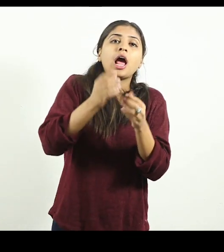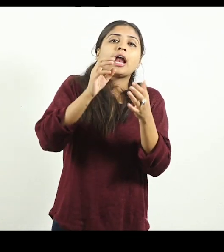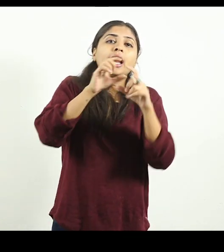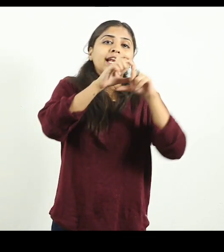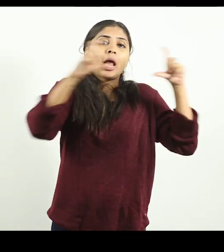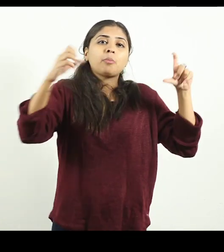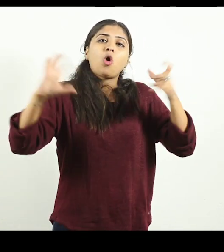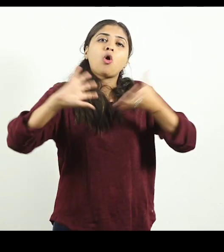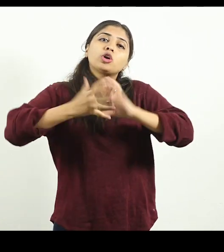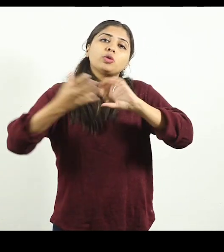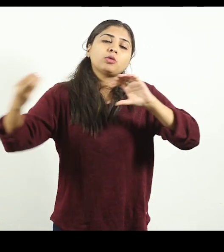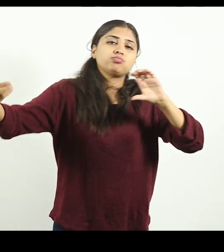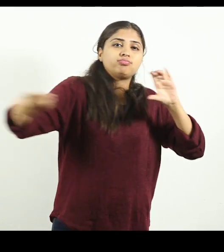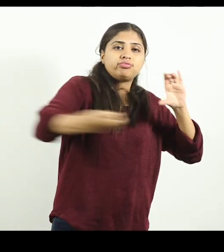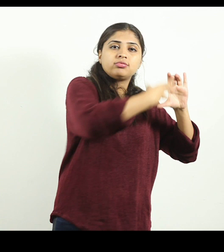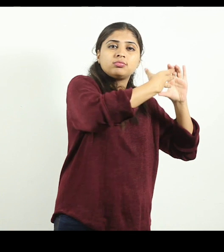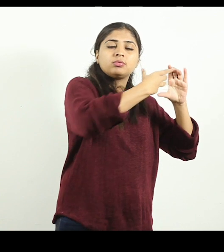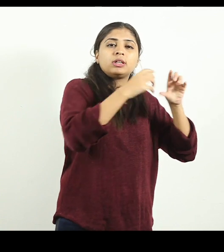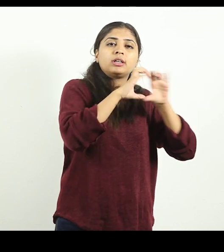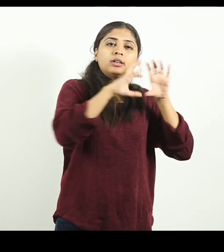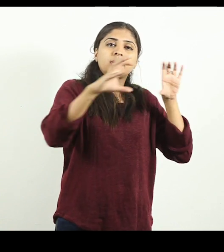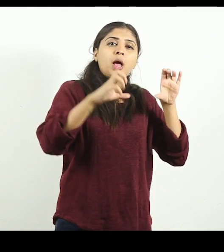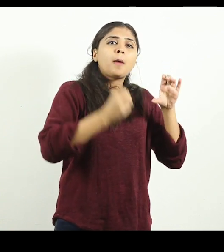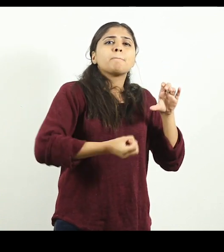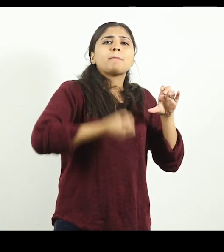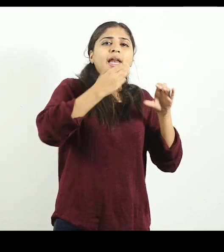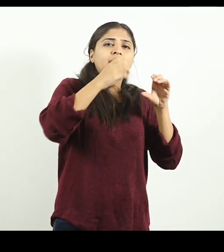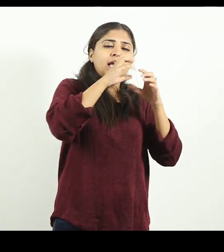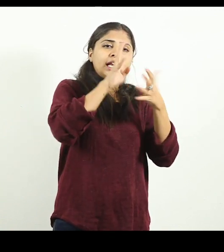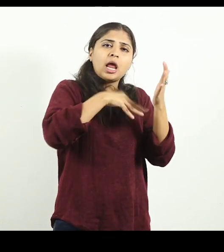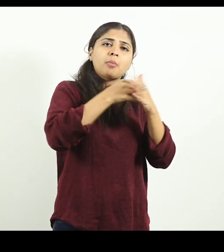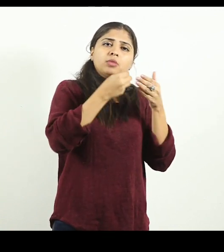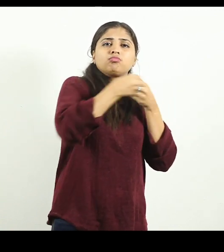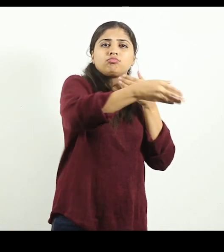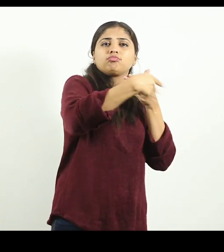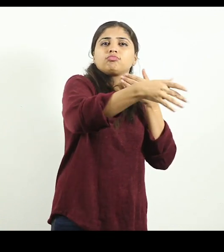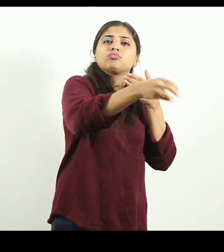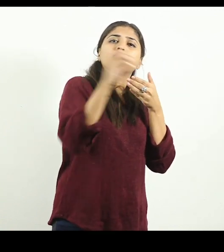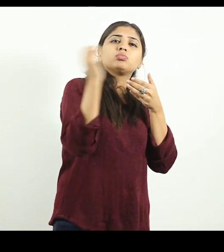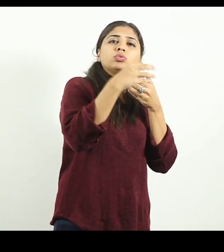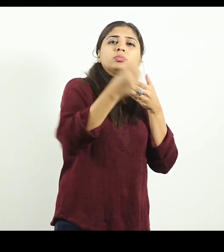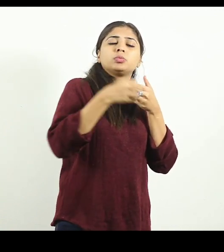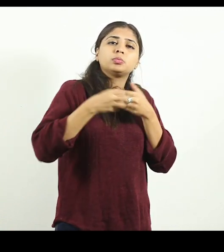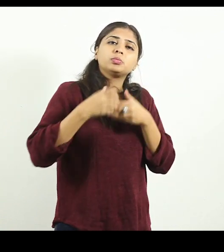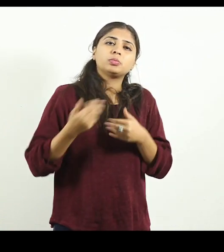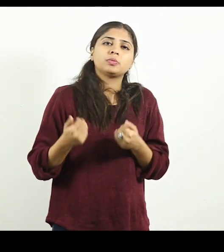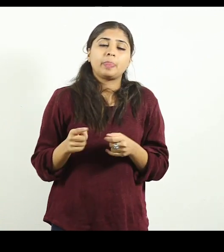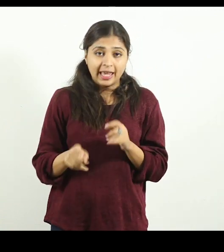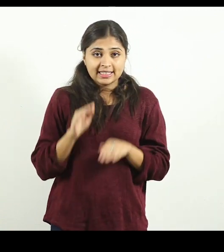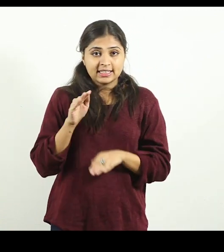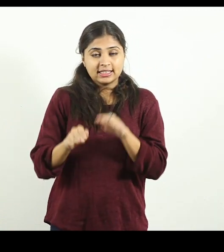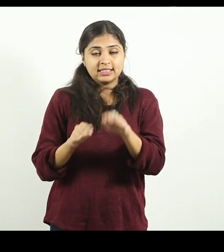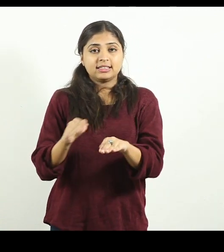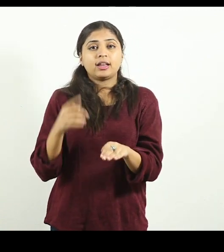table. The form could insert data into multiple tables too.